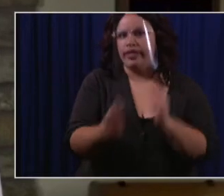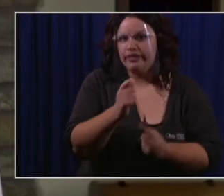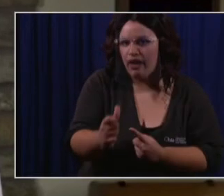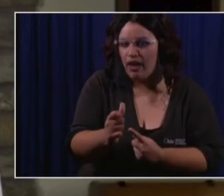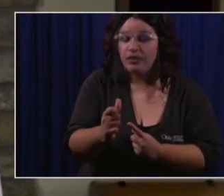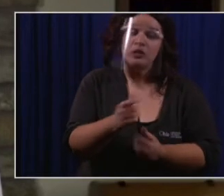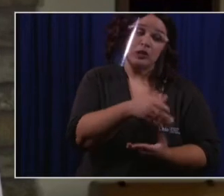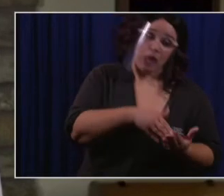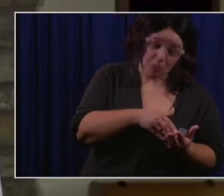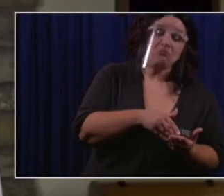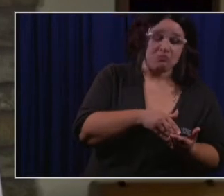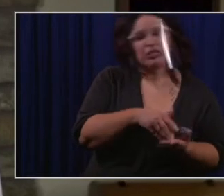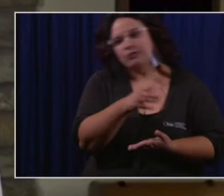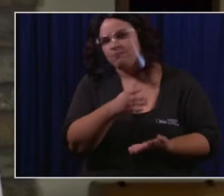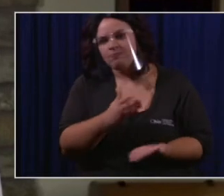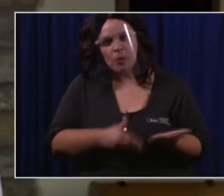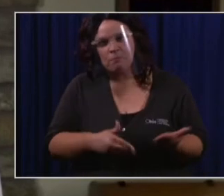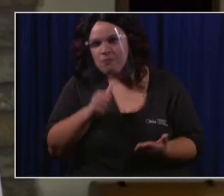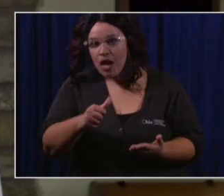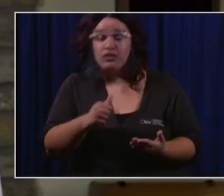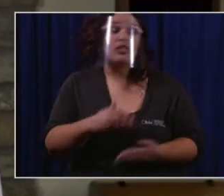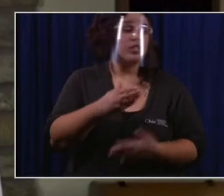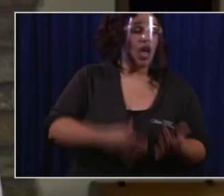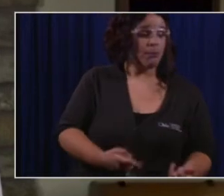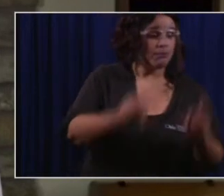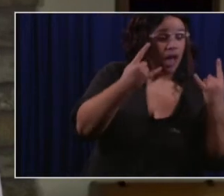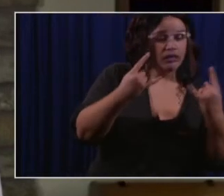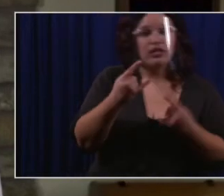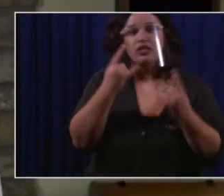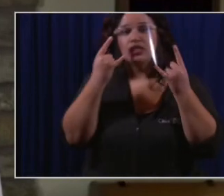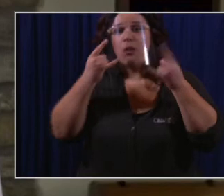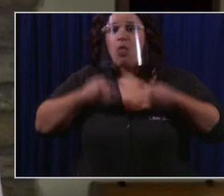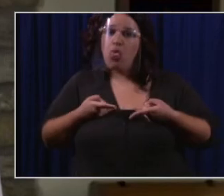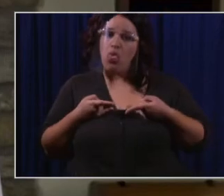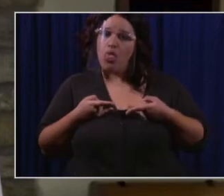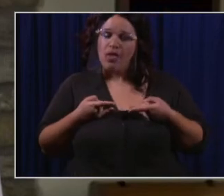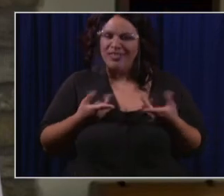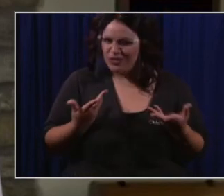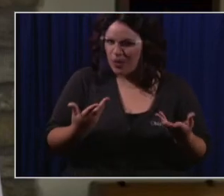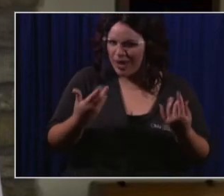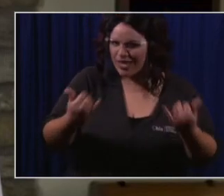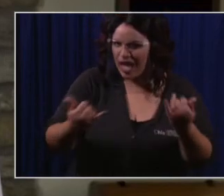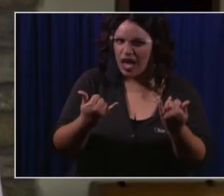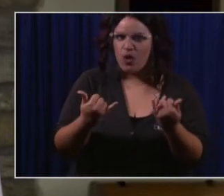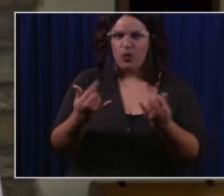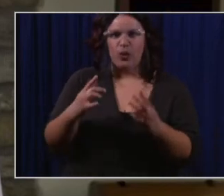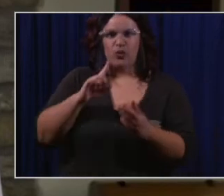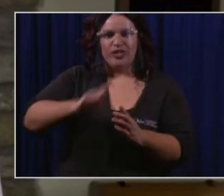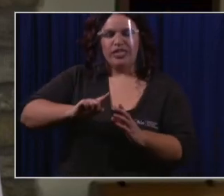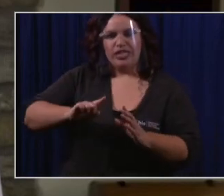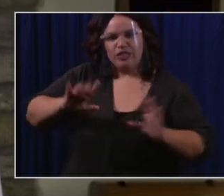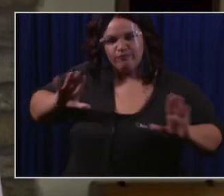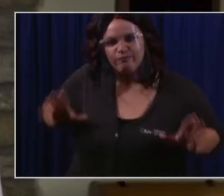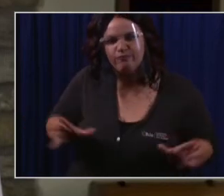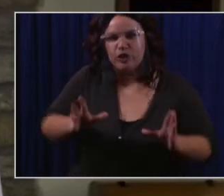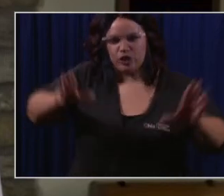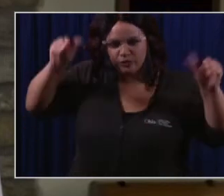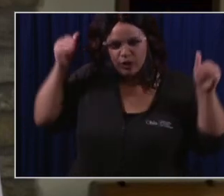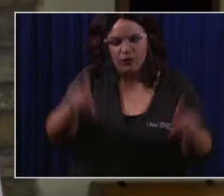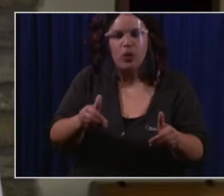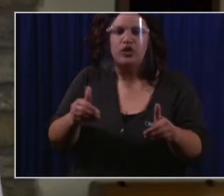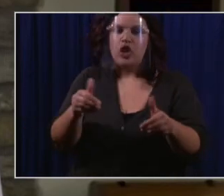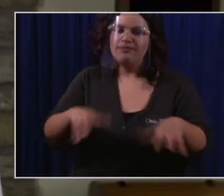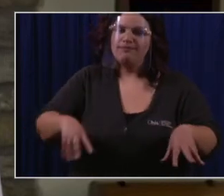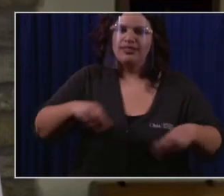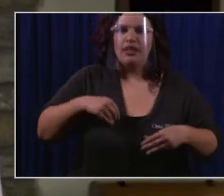wearing masks. I'm just curious, because we've talked about accountability here. How can you stress accountability for Ohioans